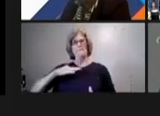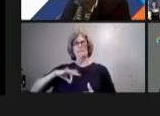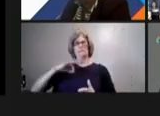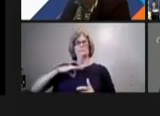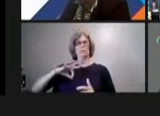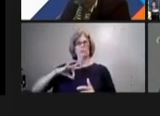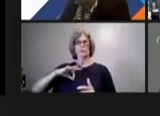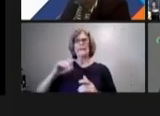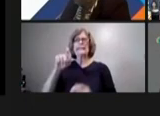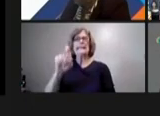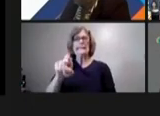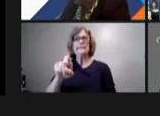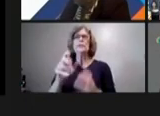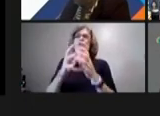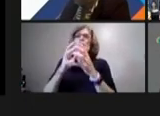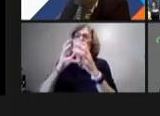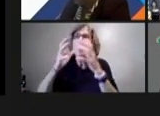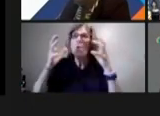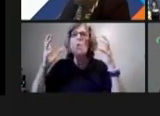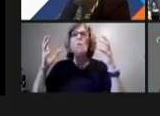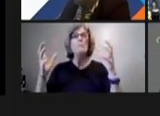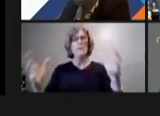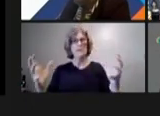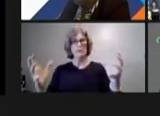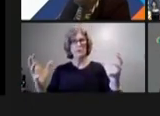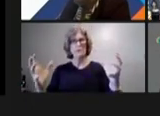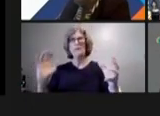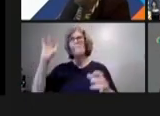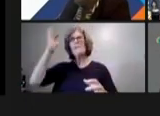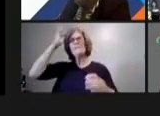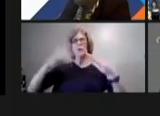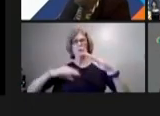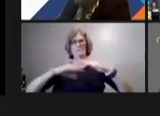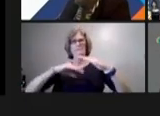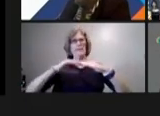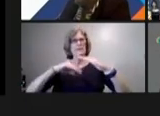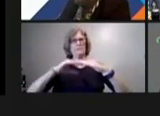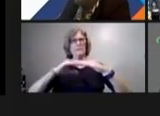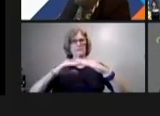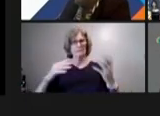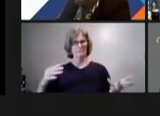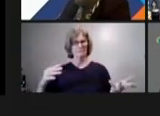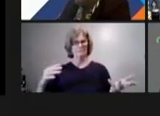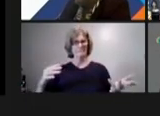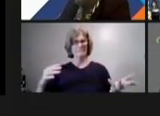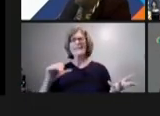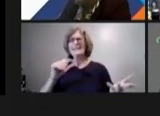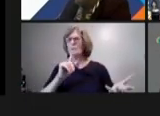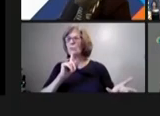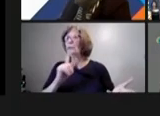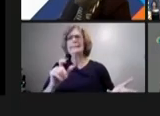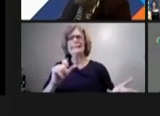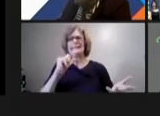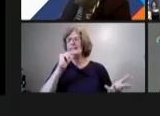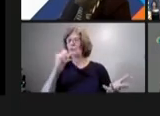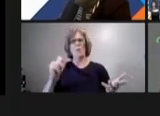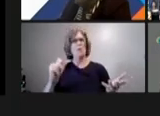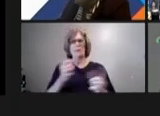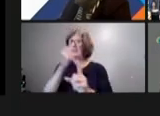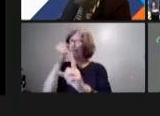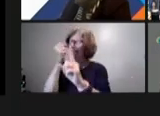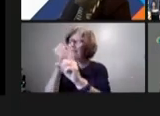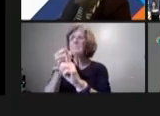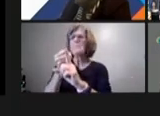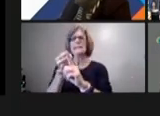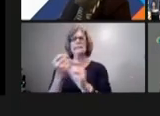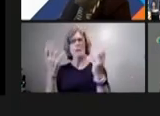so overwhelmingly great that the federal minimums barely are a drop in the bucket. And what does it mean to this body to